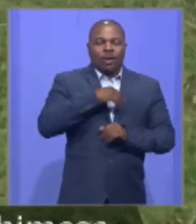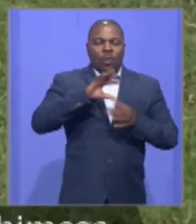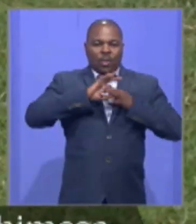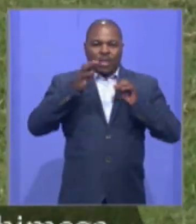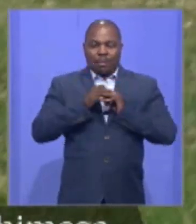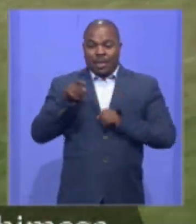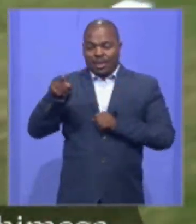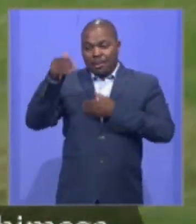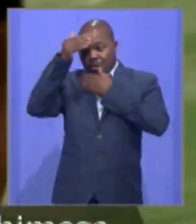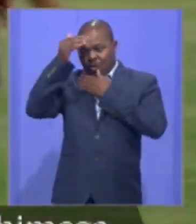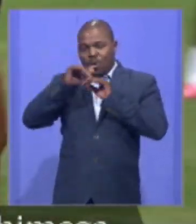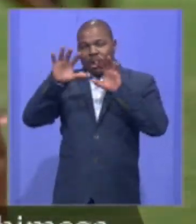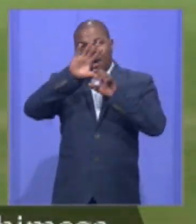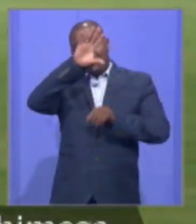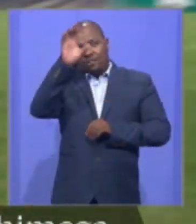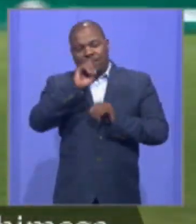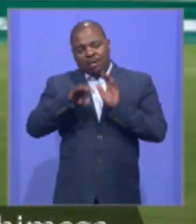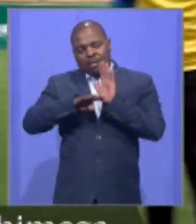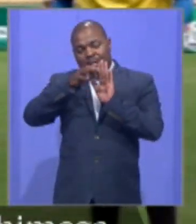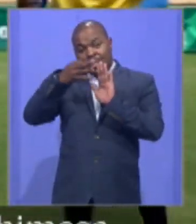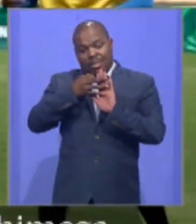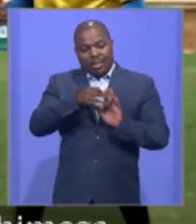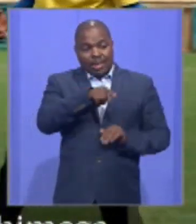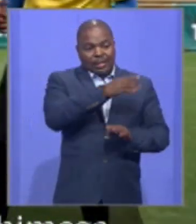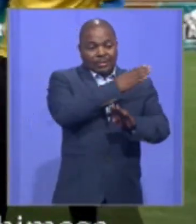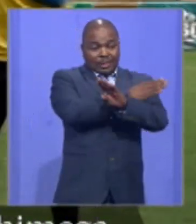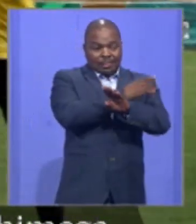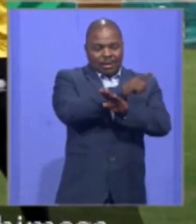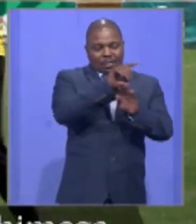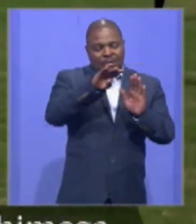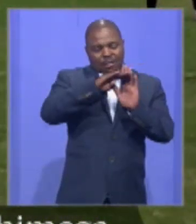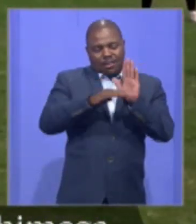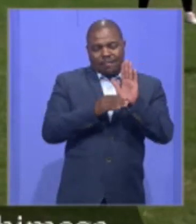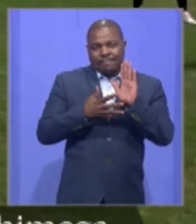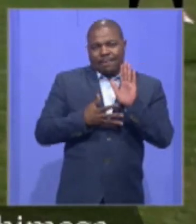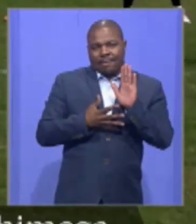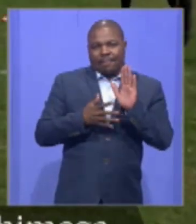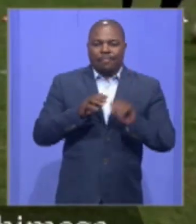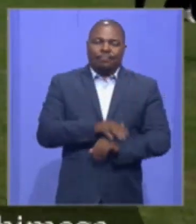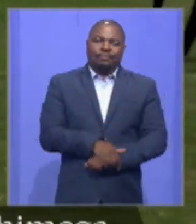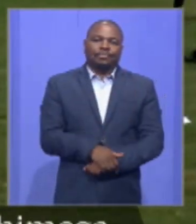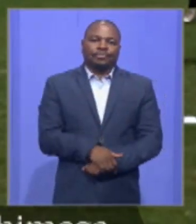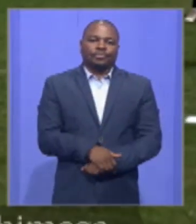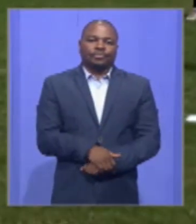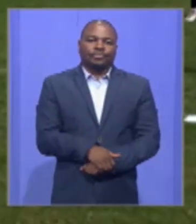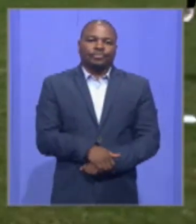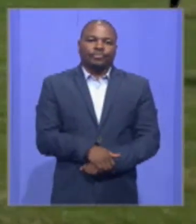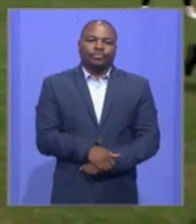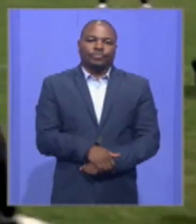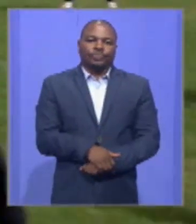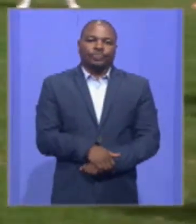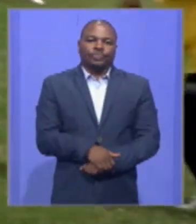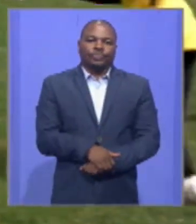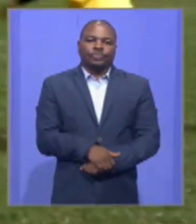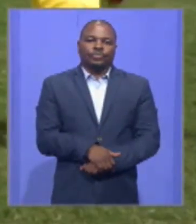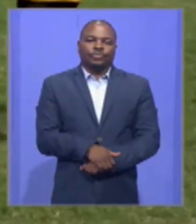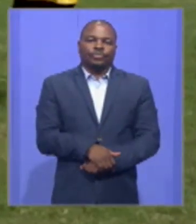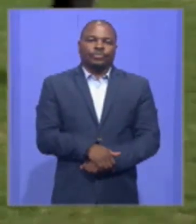boraro kontinenteng ya Afrika mo la Zambia e le maemong a bohlano. Sfeso Ramara wa ditaba